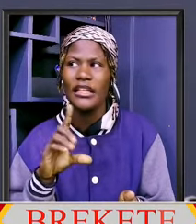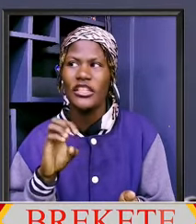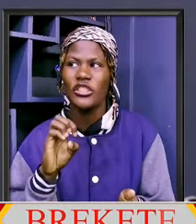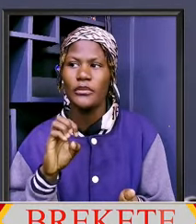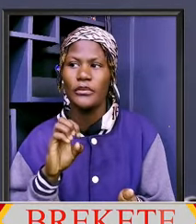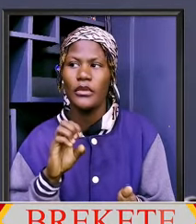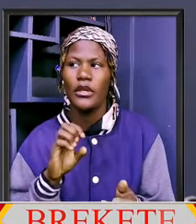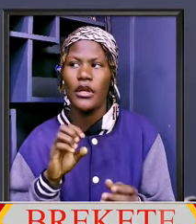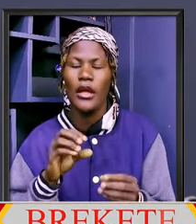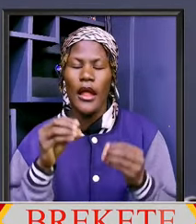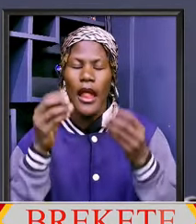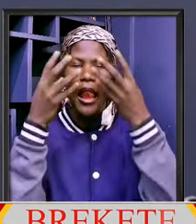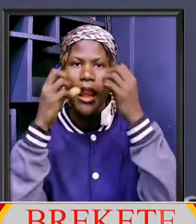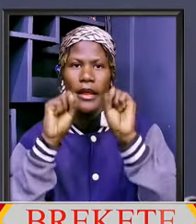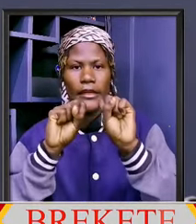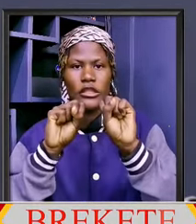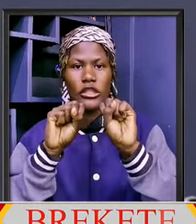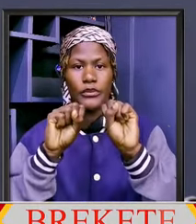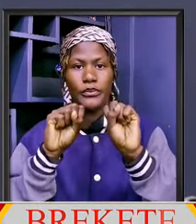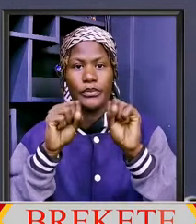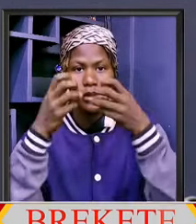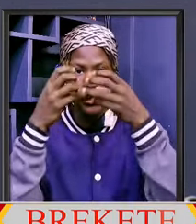Greed.